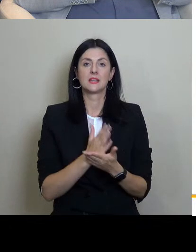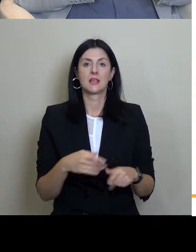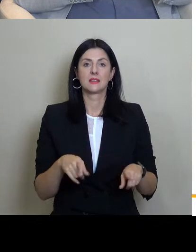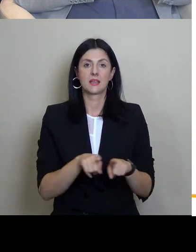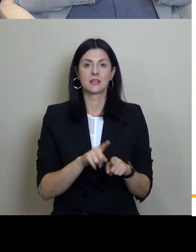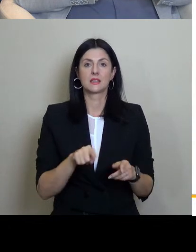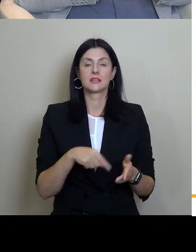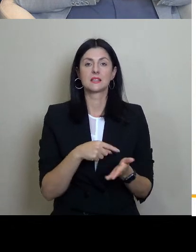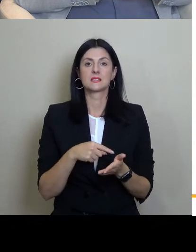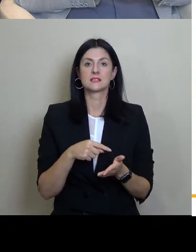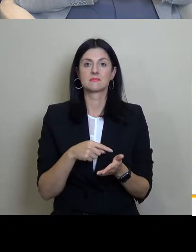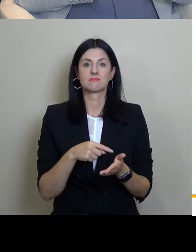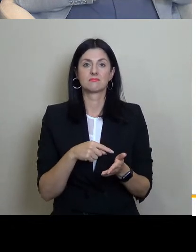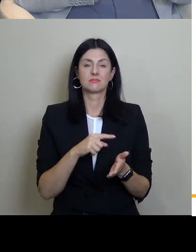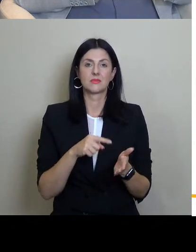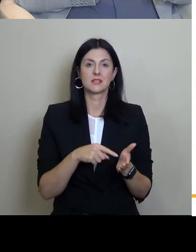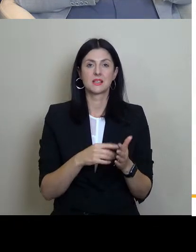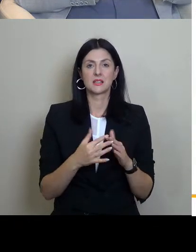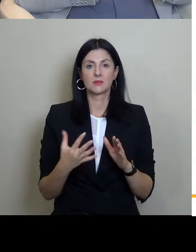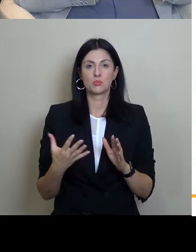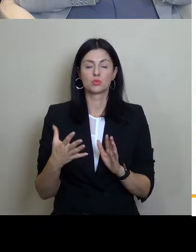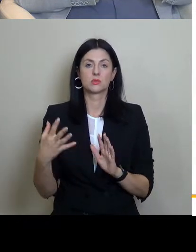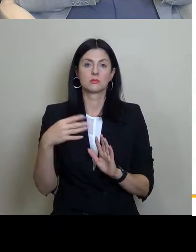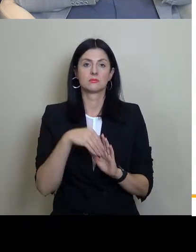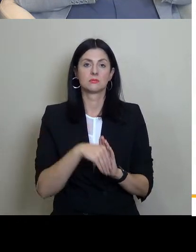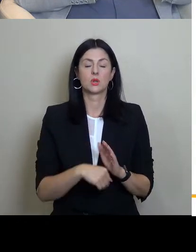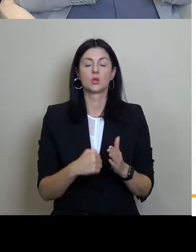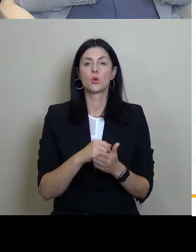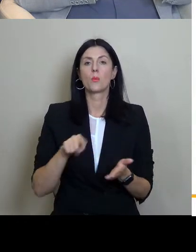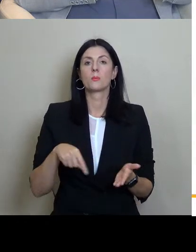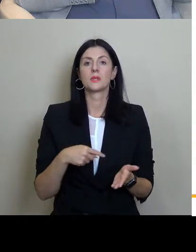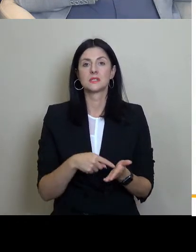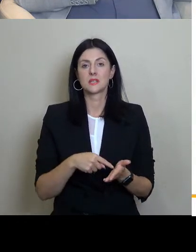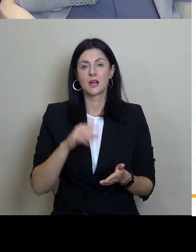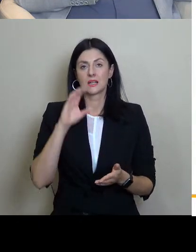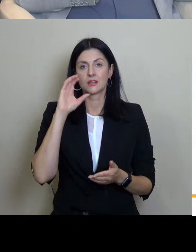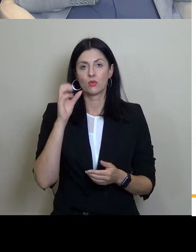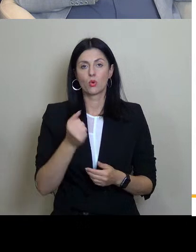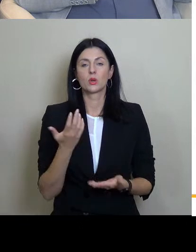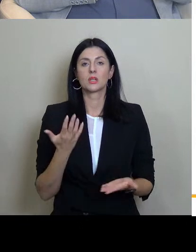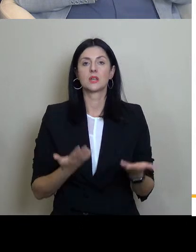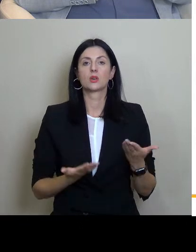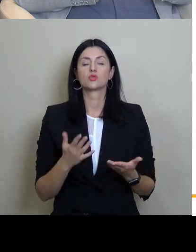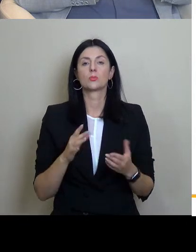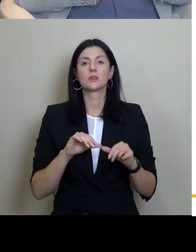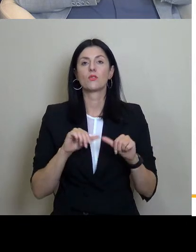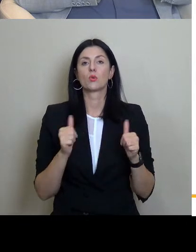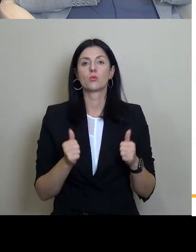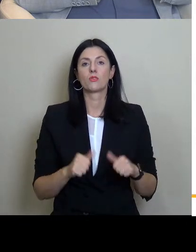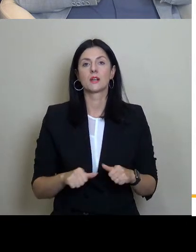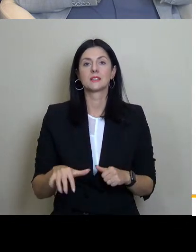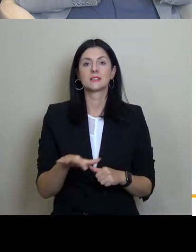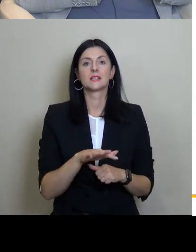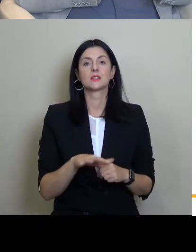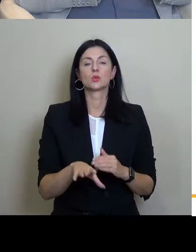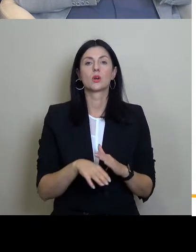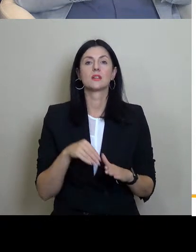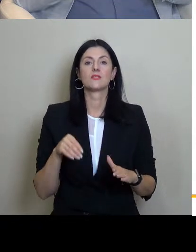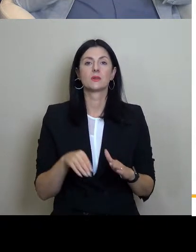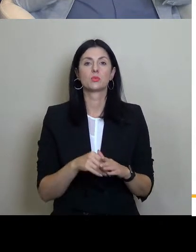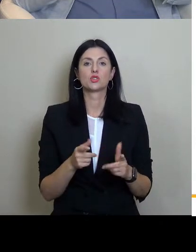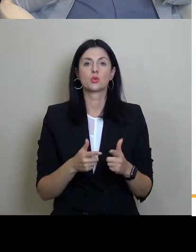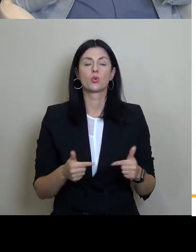these settlements which are part of the city Kryvyi Rih. And when we are forming